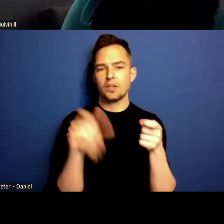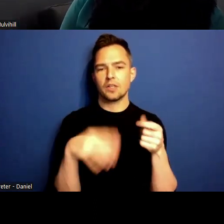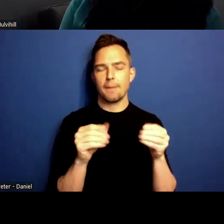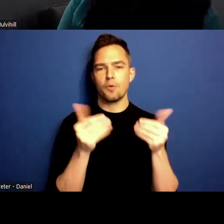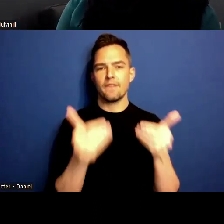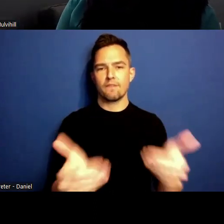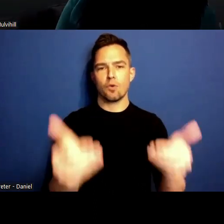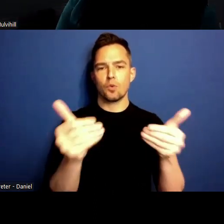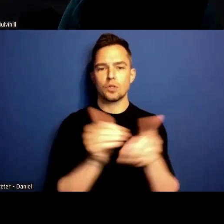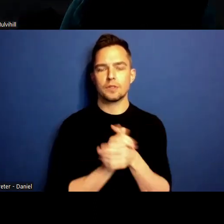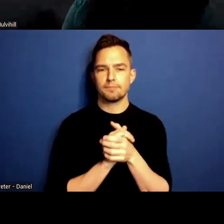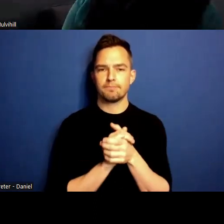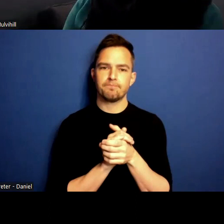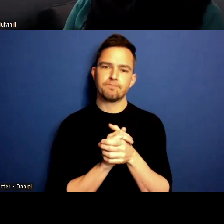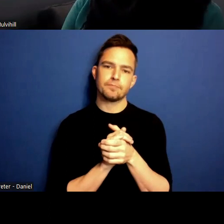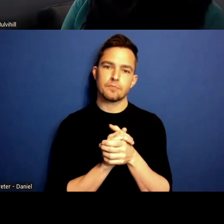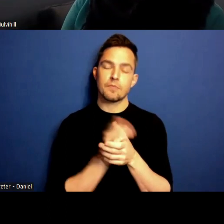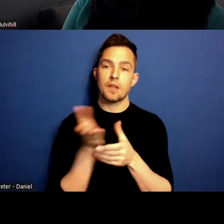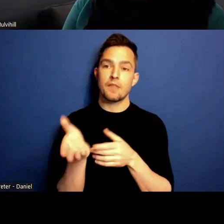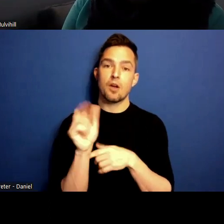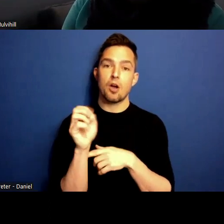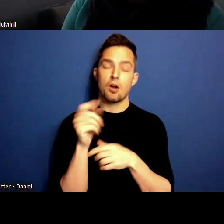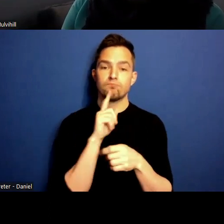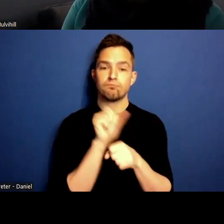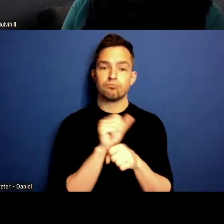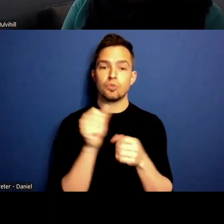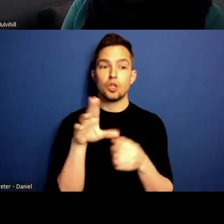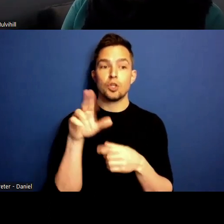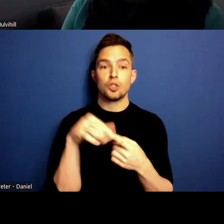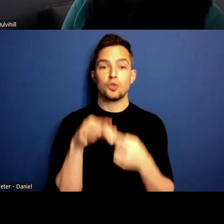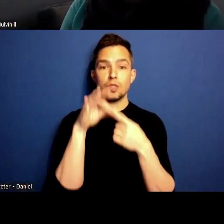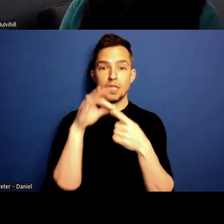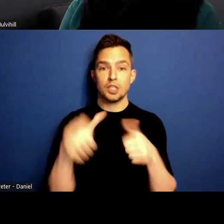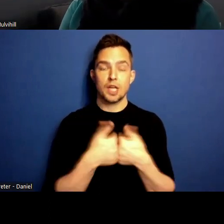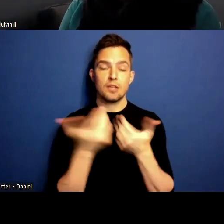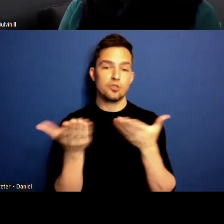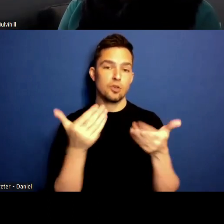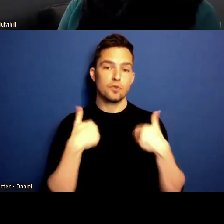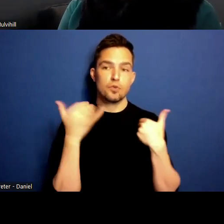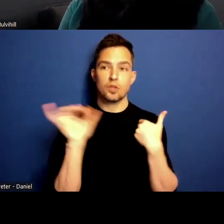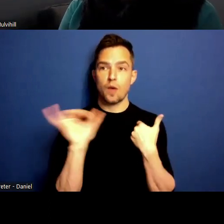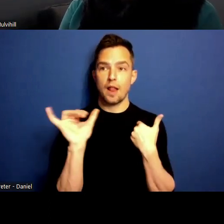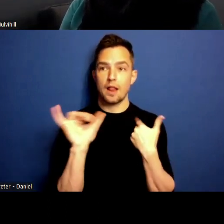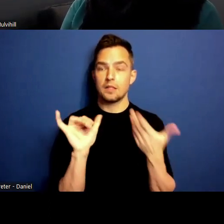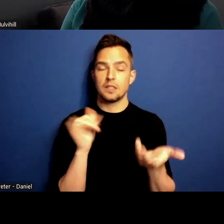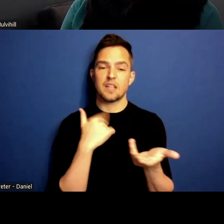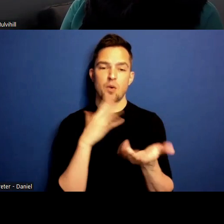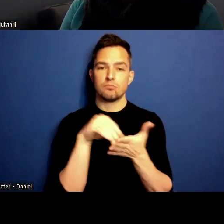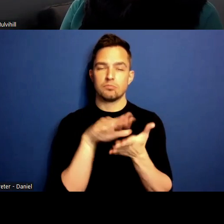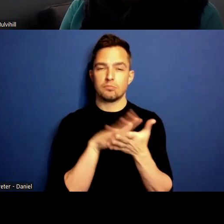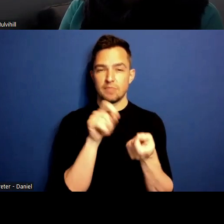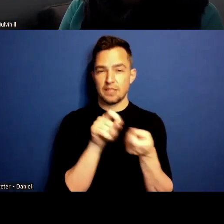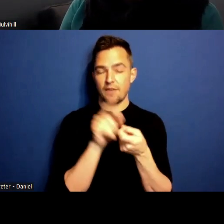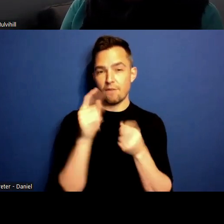forward. There are certainly unique challenges to serving youth as well, and I would note specifically,